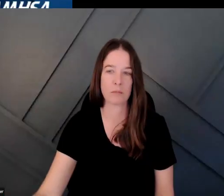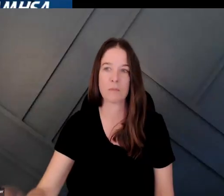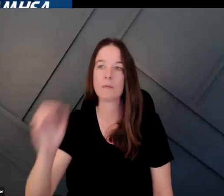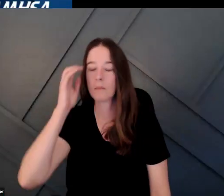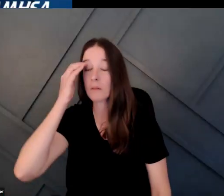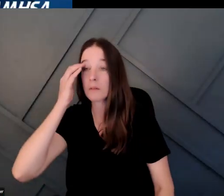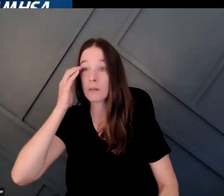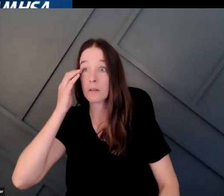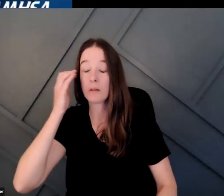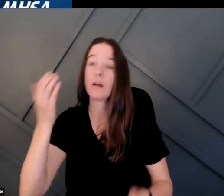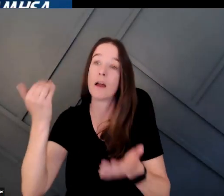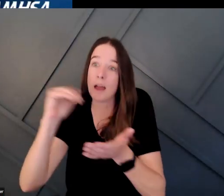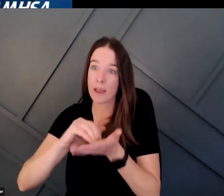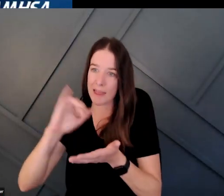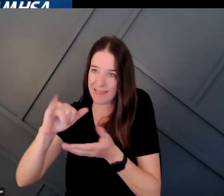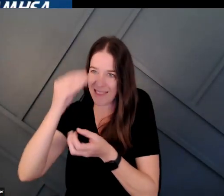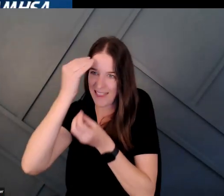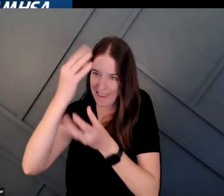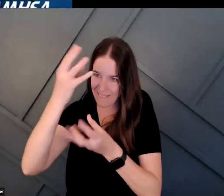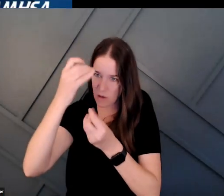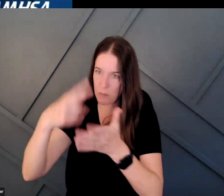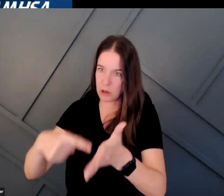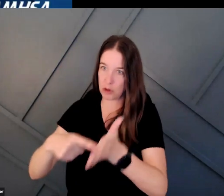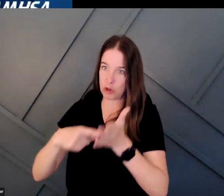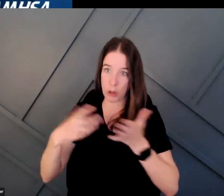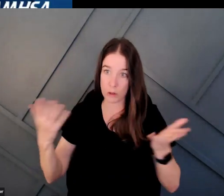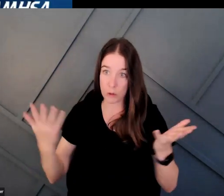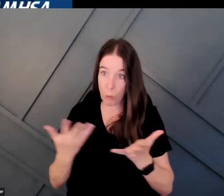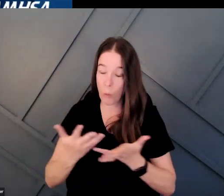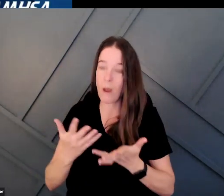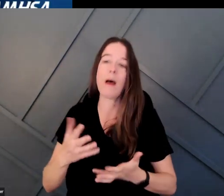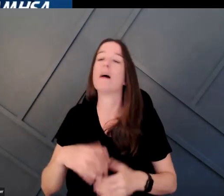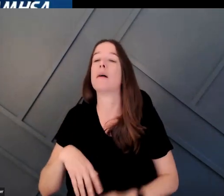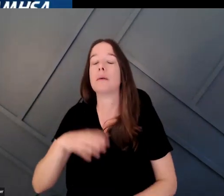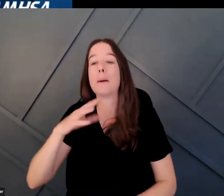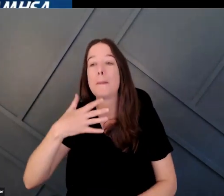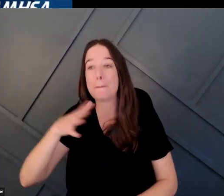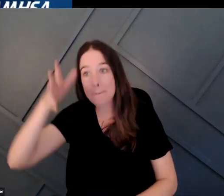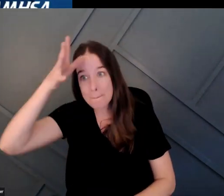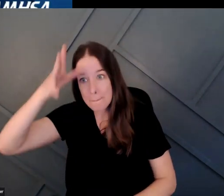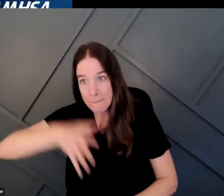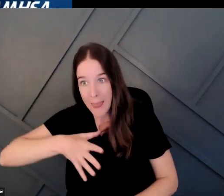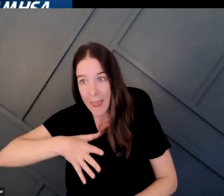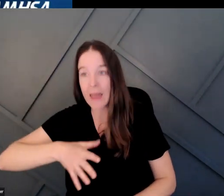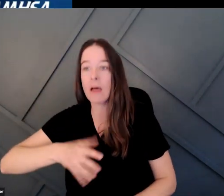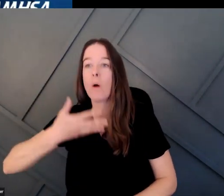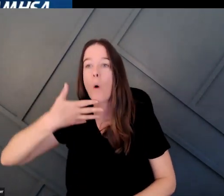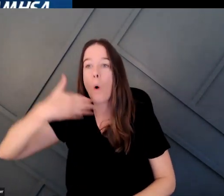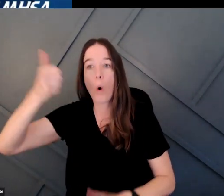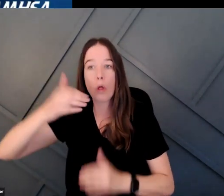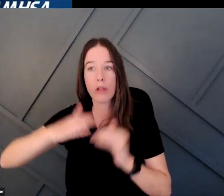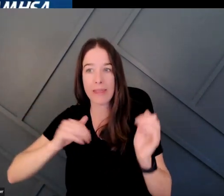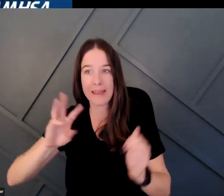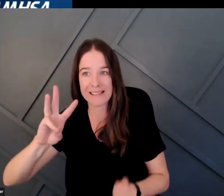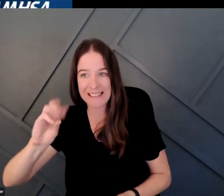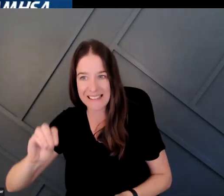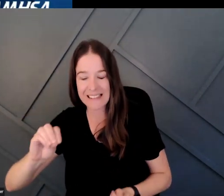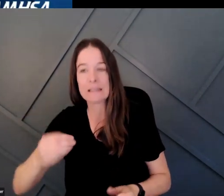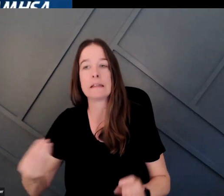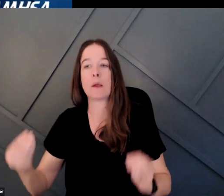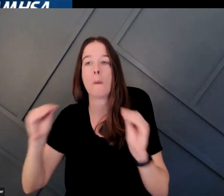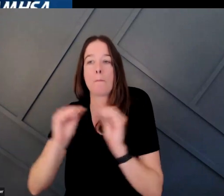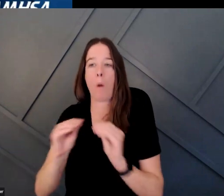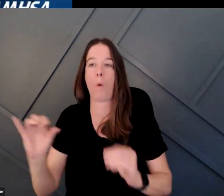age 60 who were male had a higher rate of death. Additional factors included living in lower income